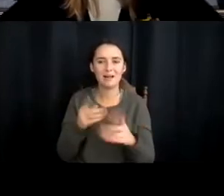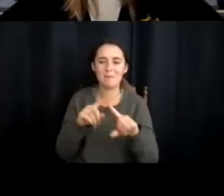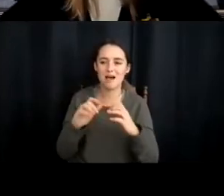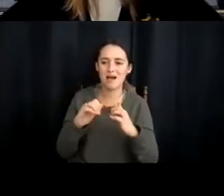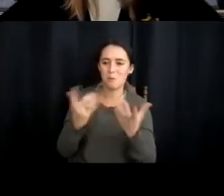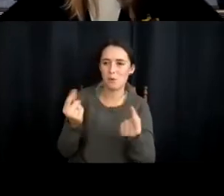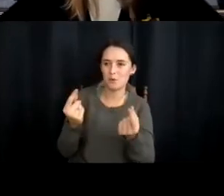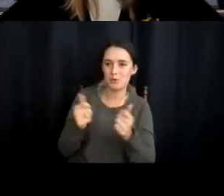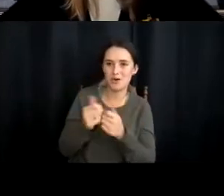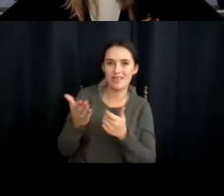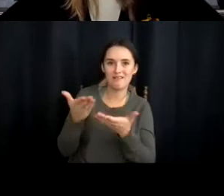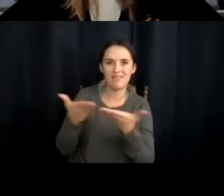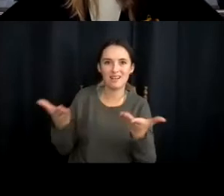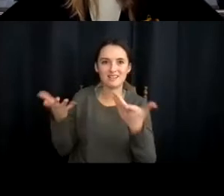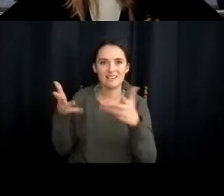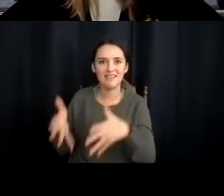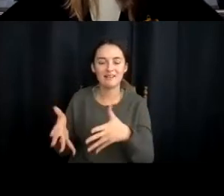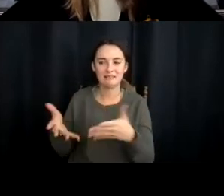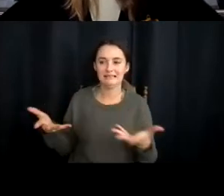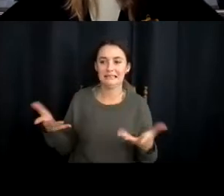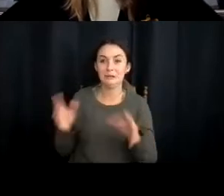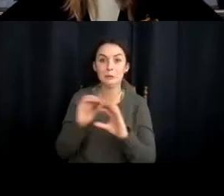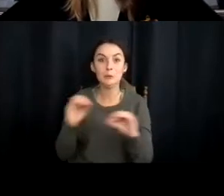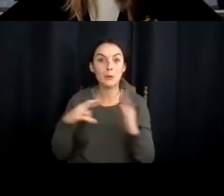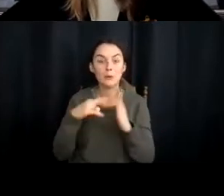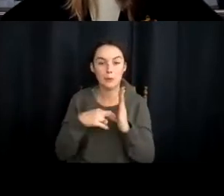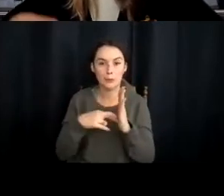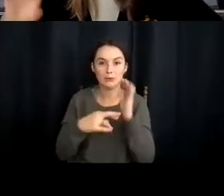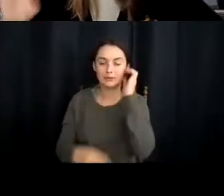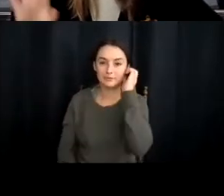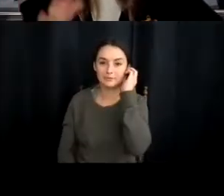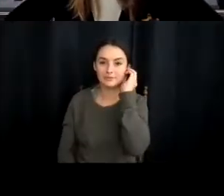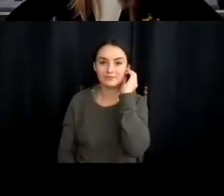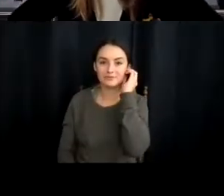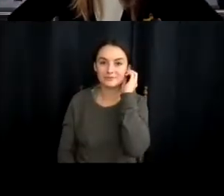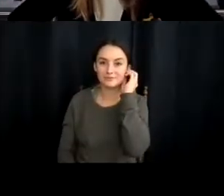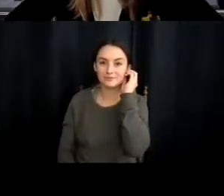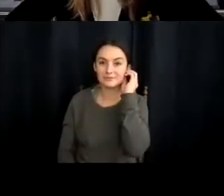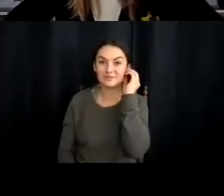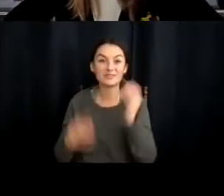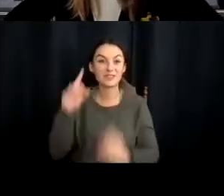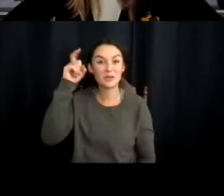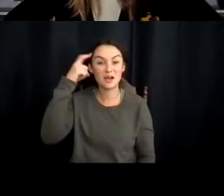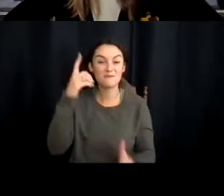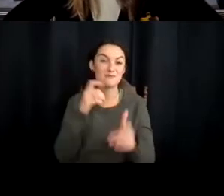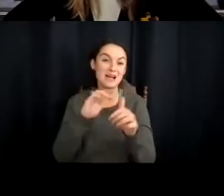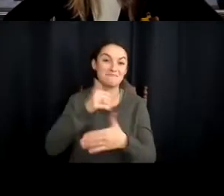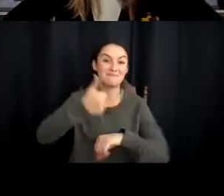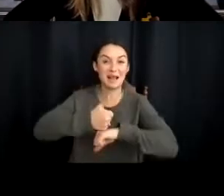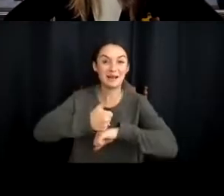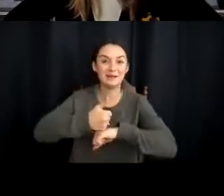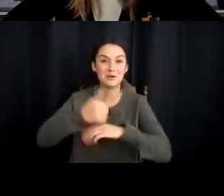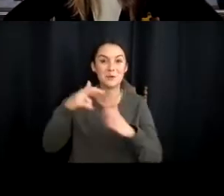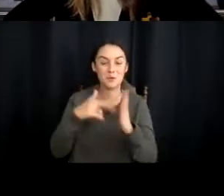you know, we govern ourselves with all kinds of rules today. How many of you, just a show of hands, how many of you ride along with family members